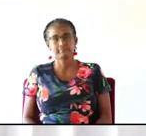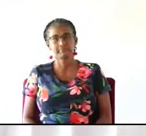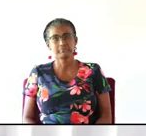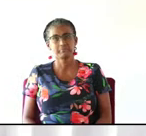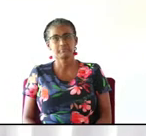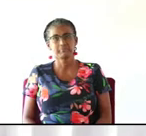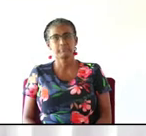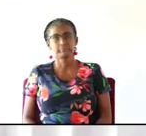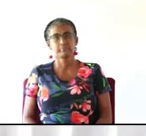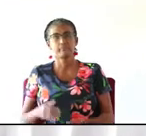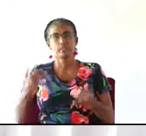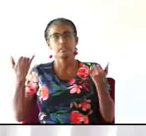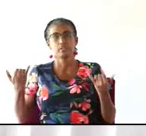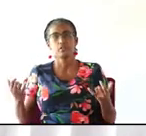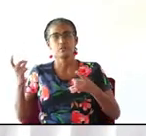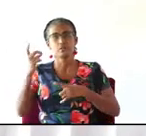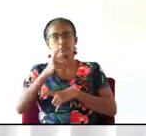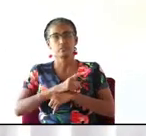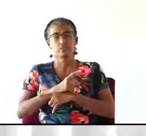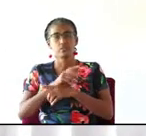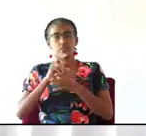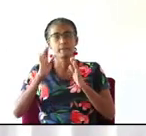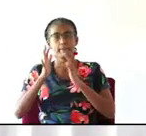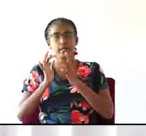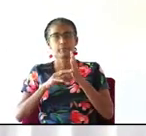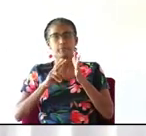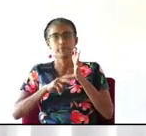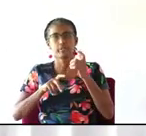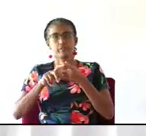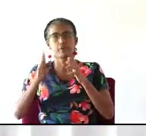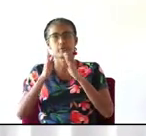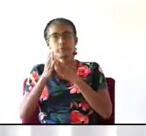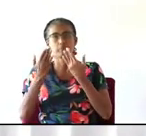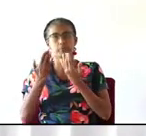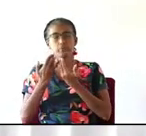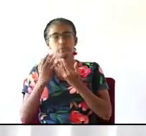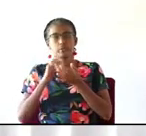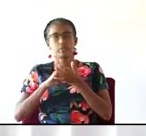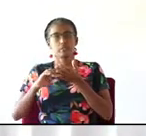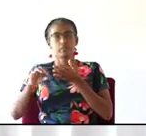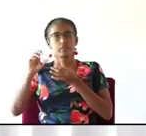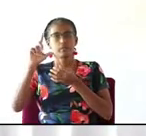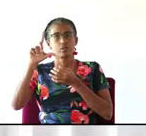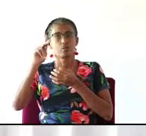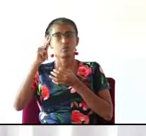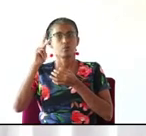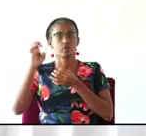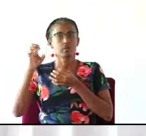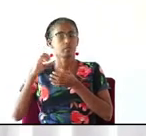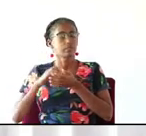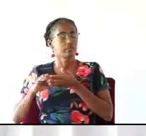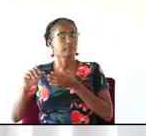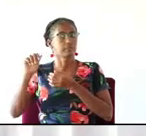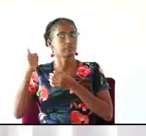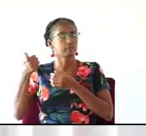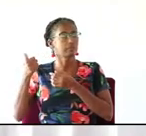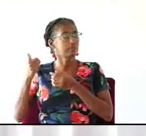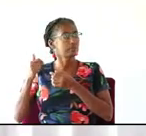Today's scripture reading will be taken from Luke 10, verses 1 to 16.